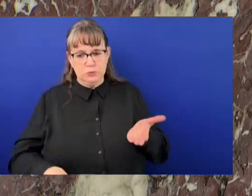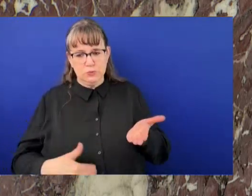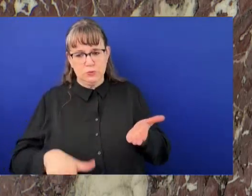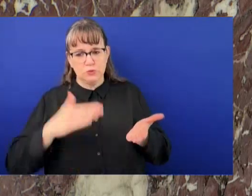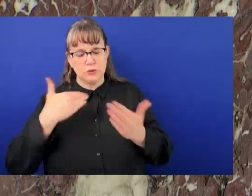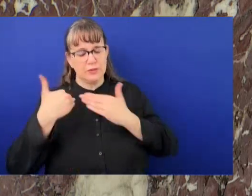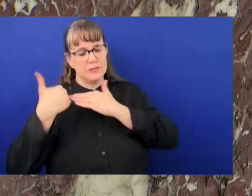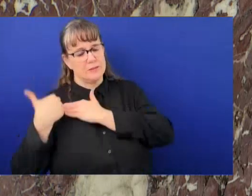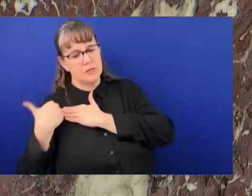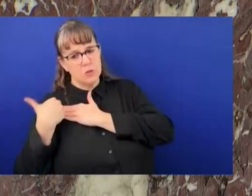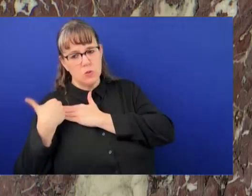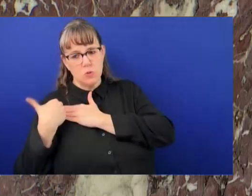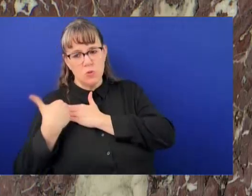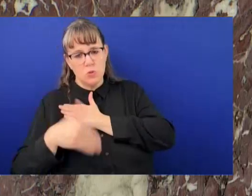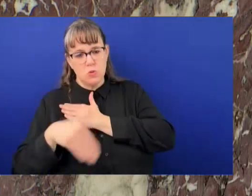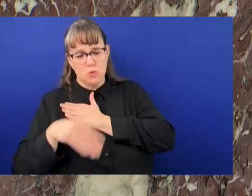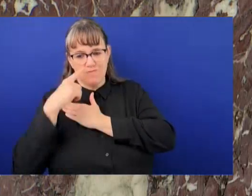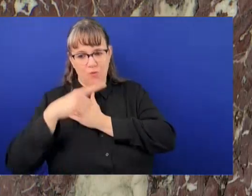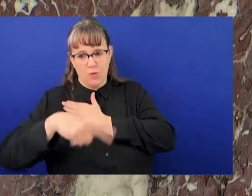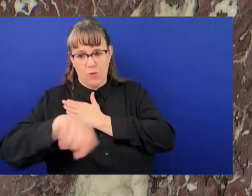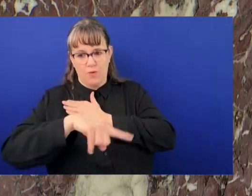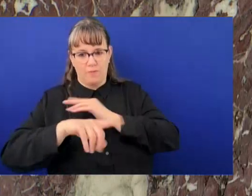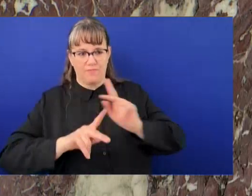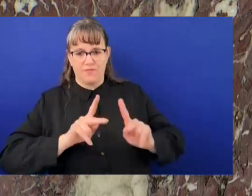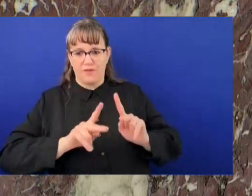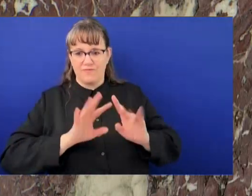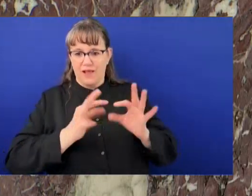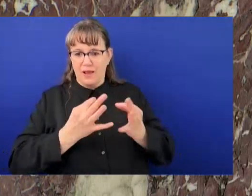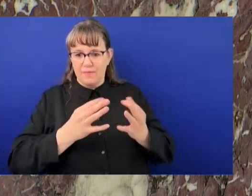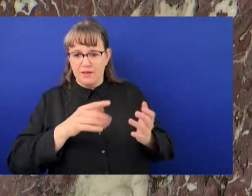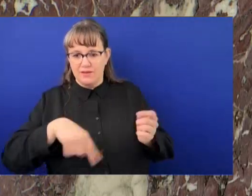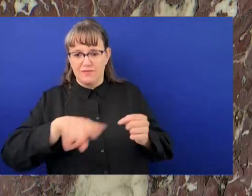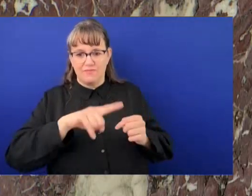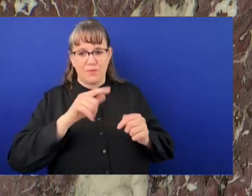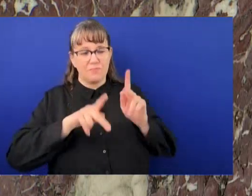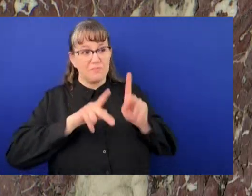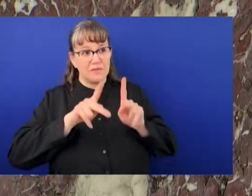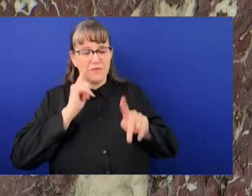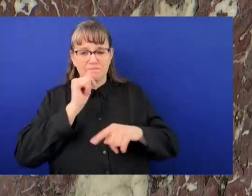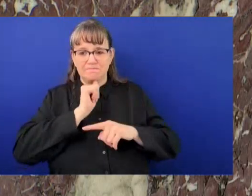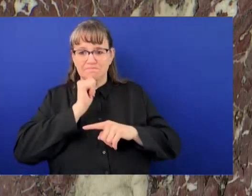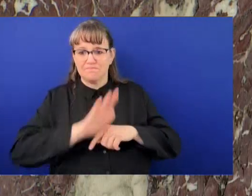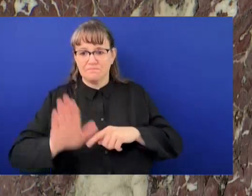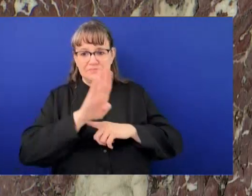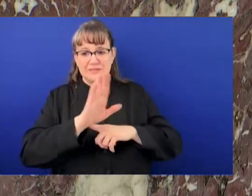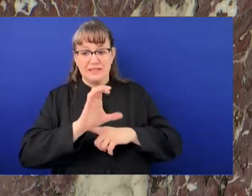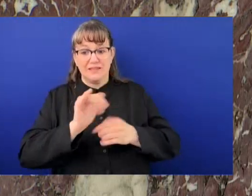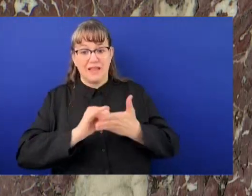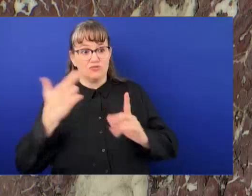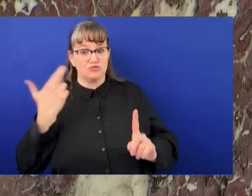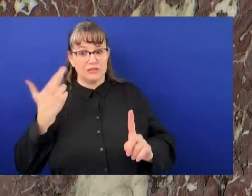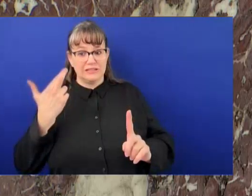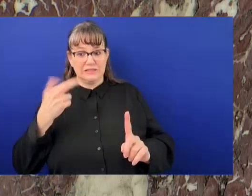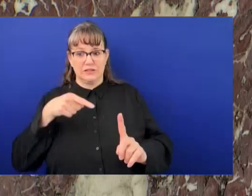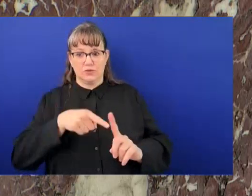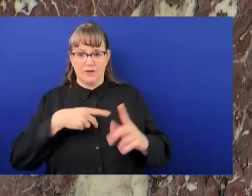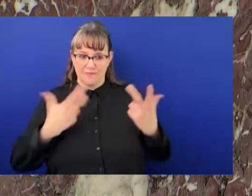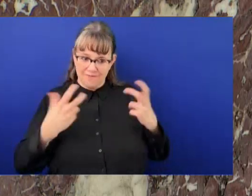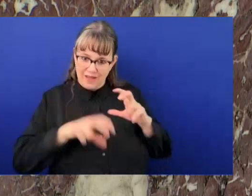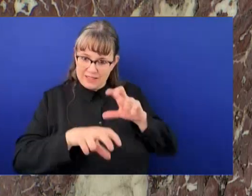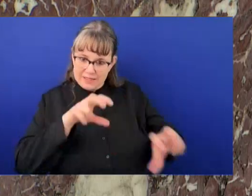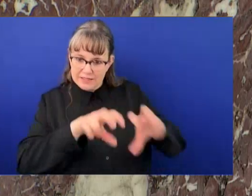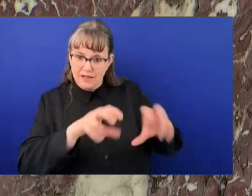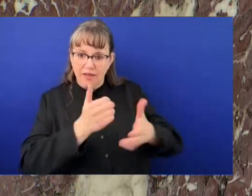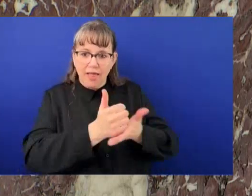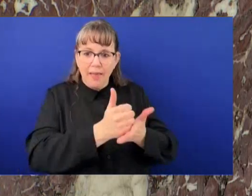this province, which is why we have worked to invest in assisting people in those travel costs, in overnight costs for